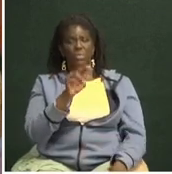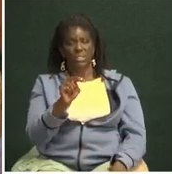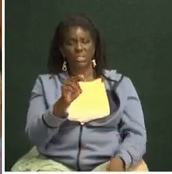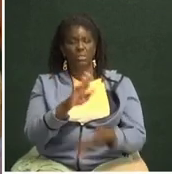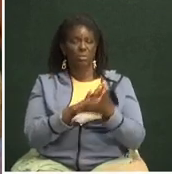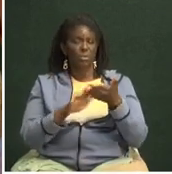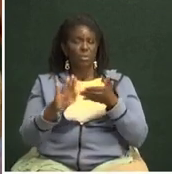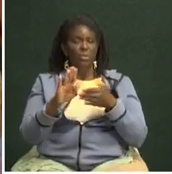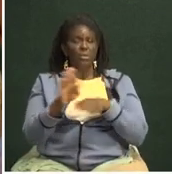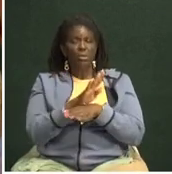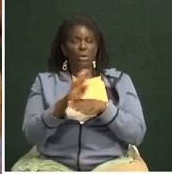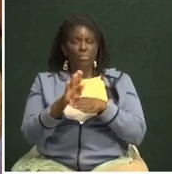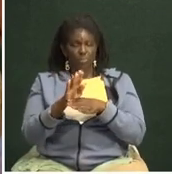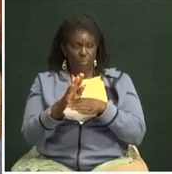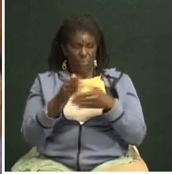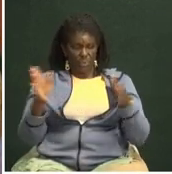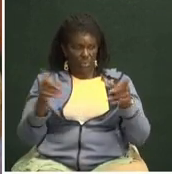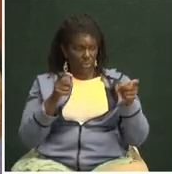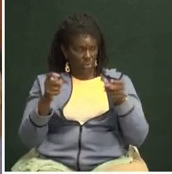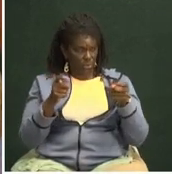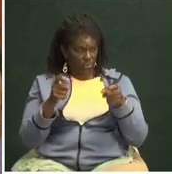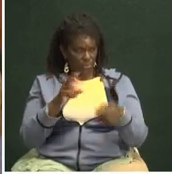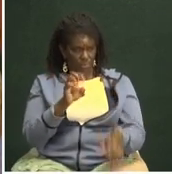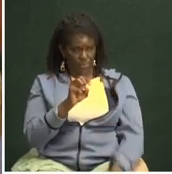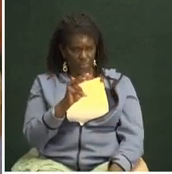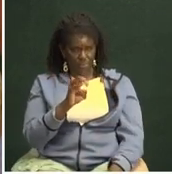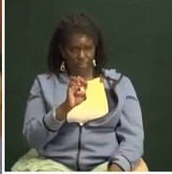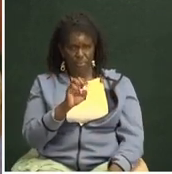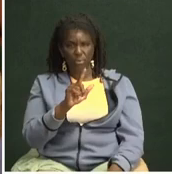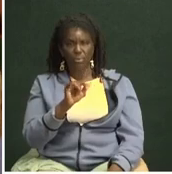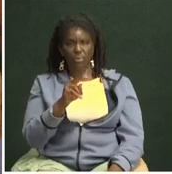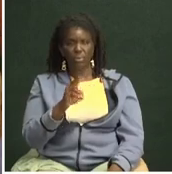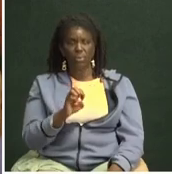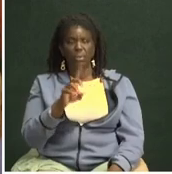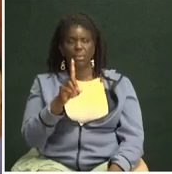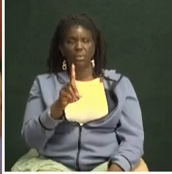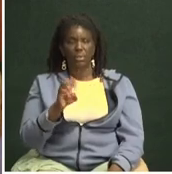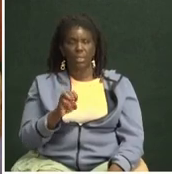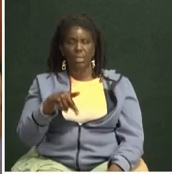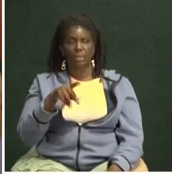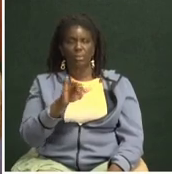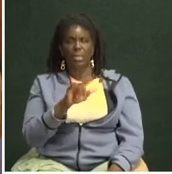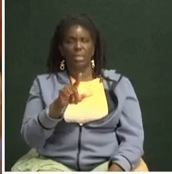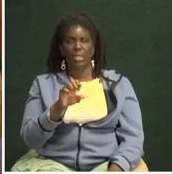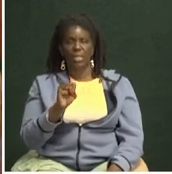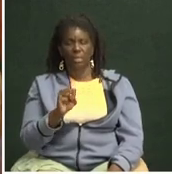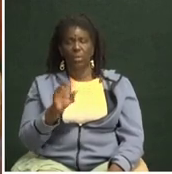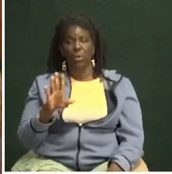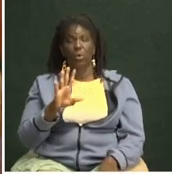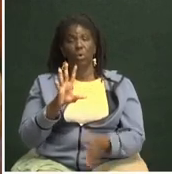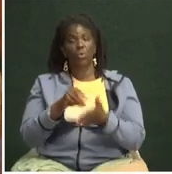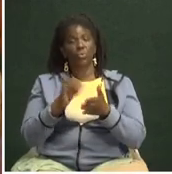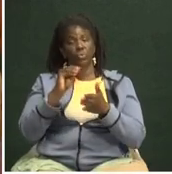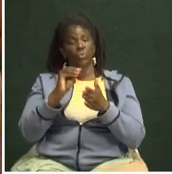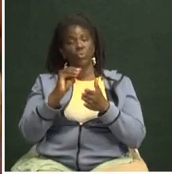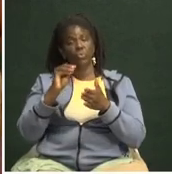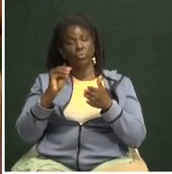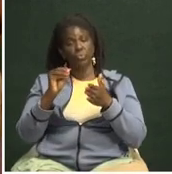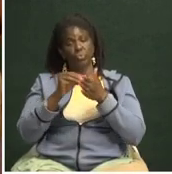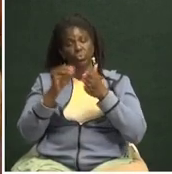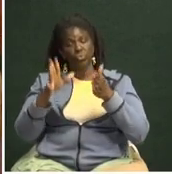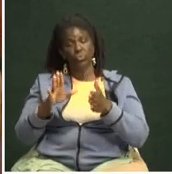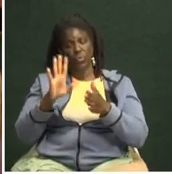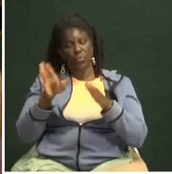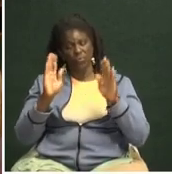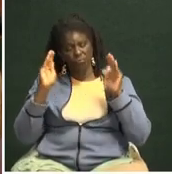of Business and Public Management, Emmeline DePillis. Her student-centered approach is empowering all of